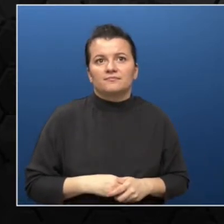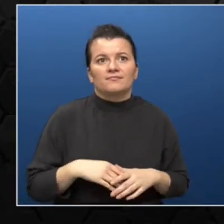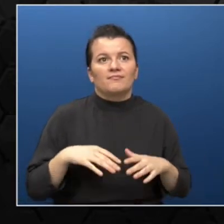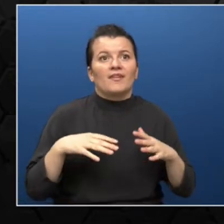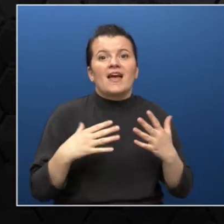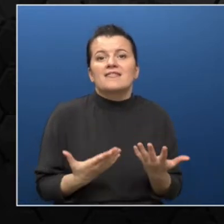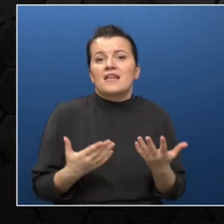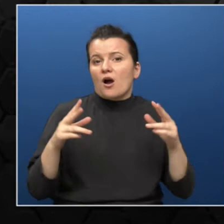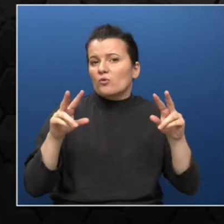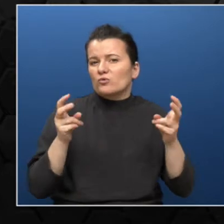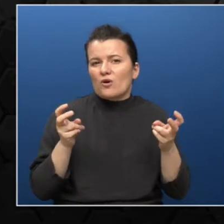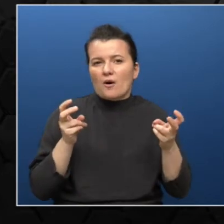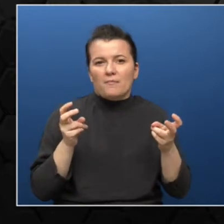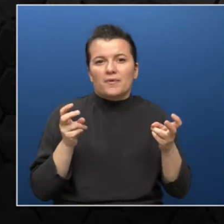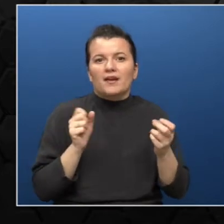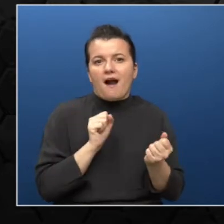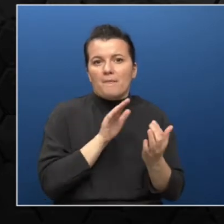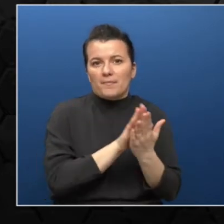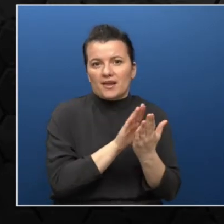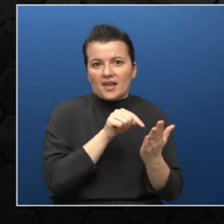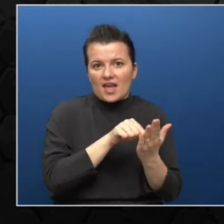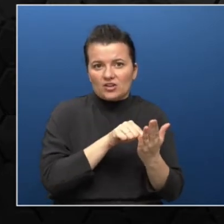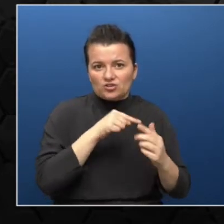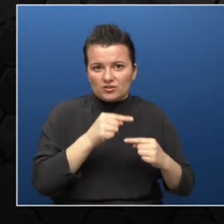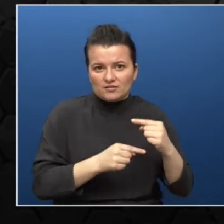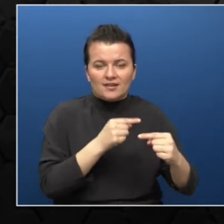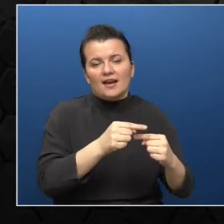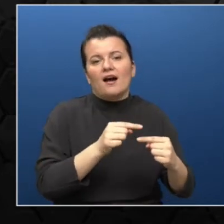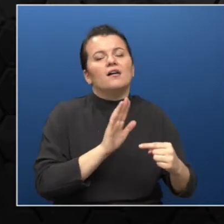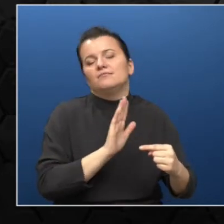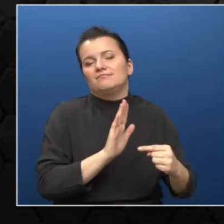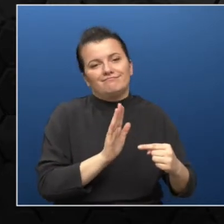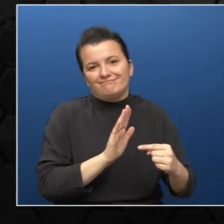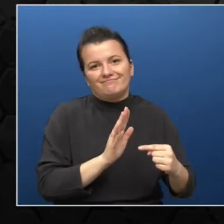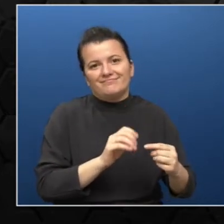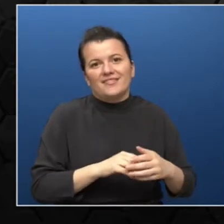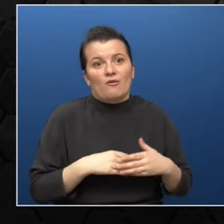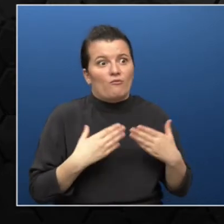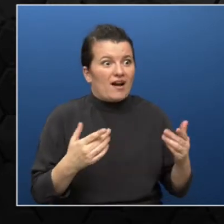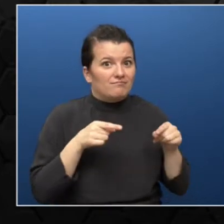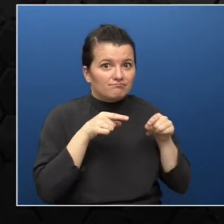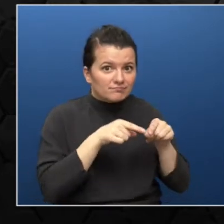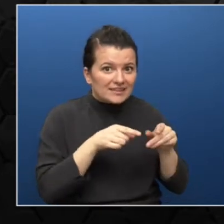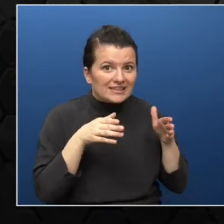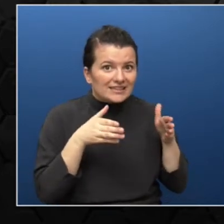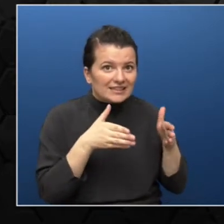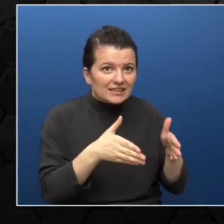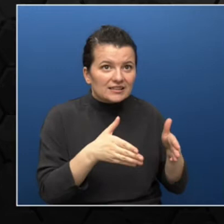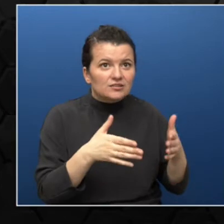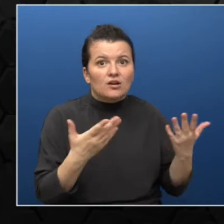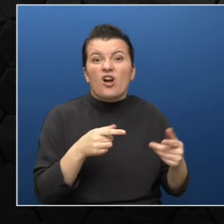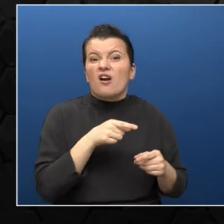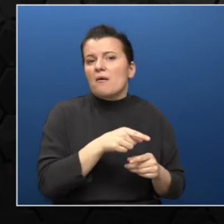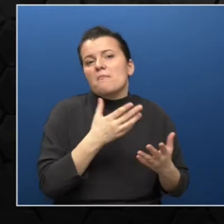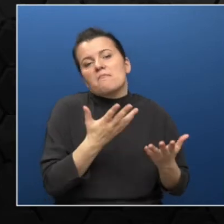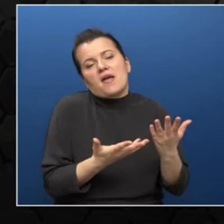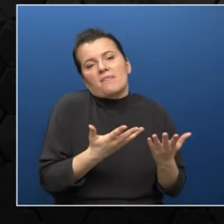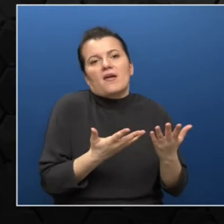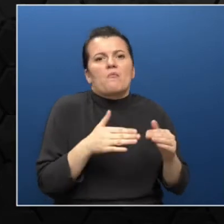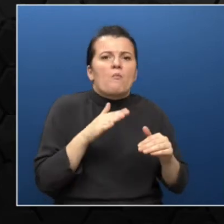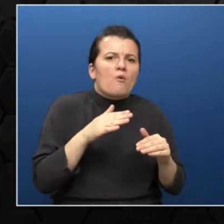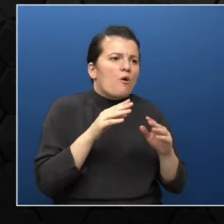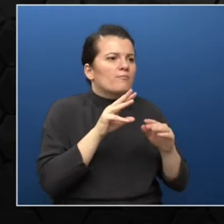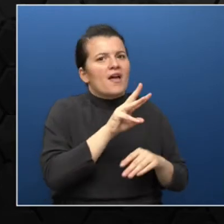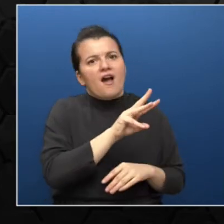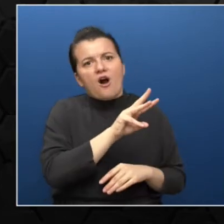session, because then it becomes a question of being a web developer or being able to create